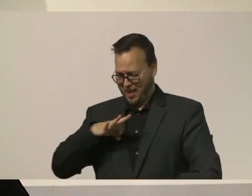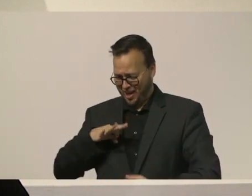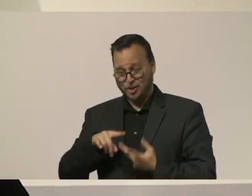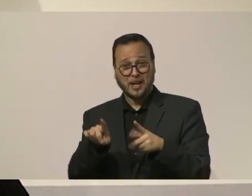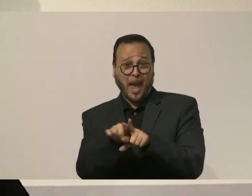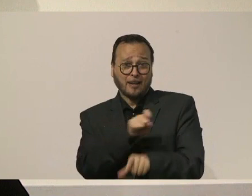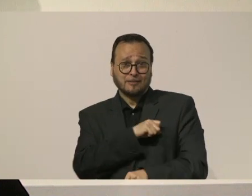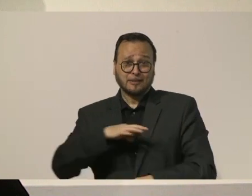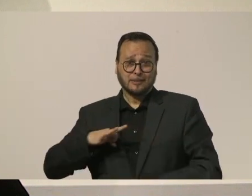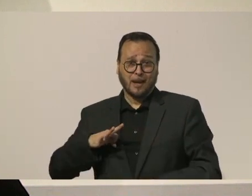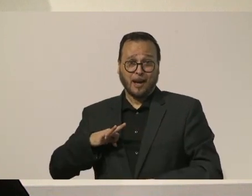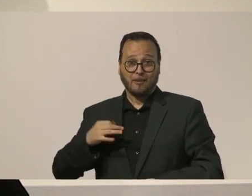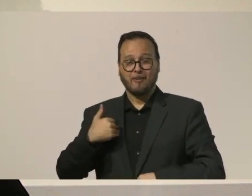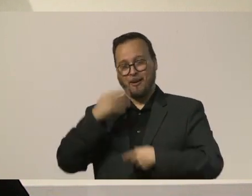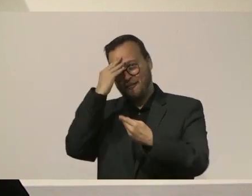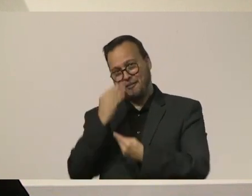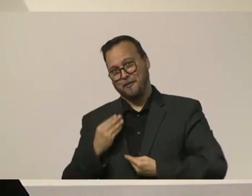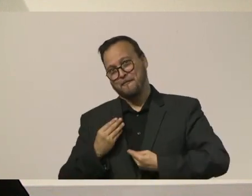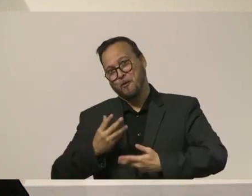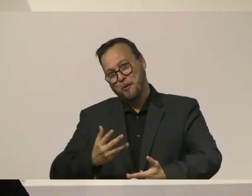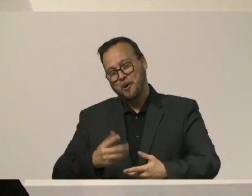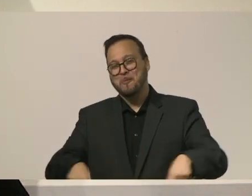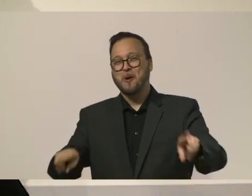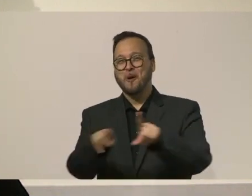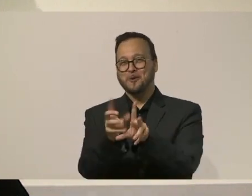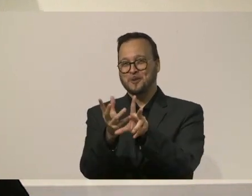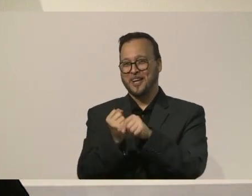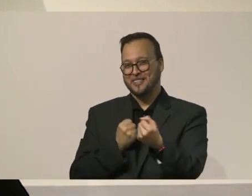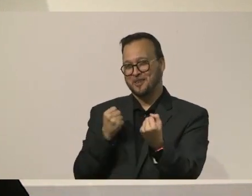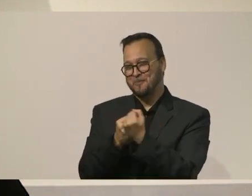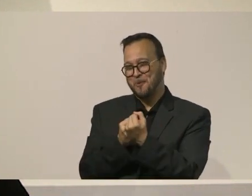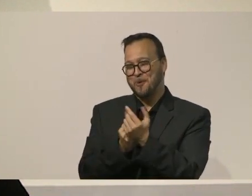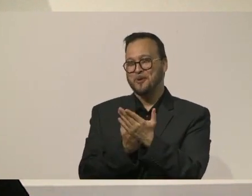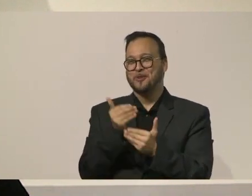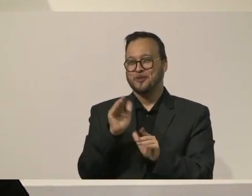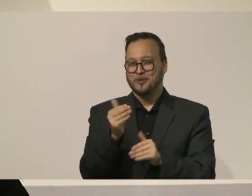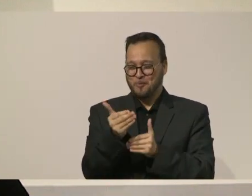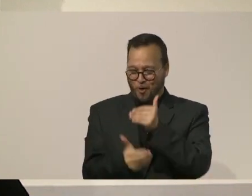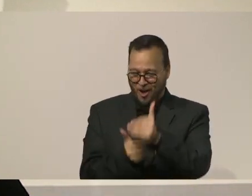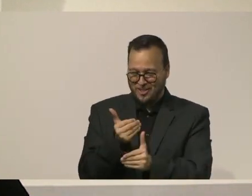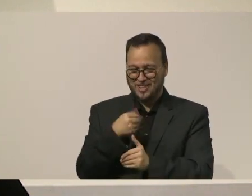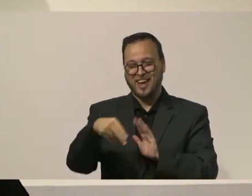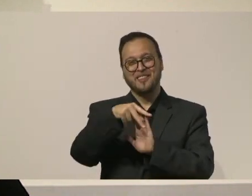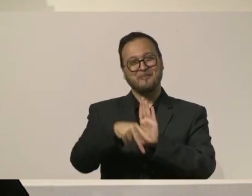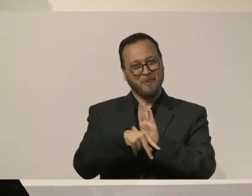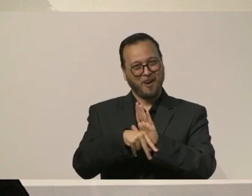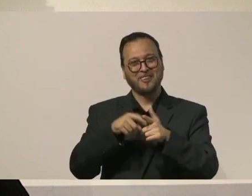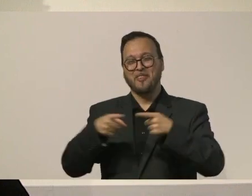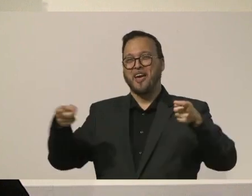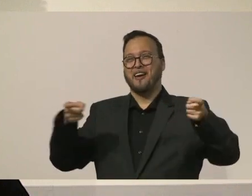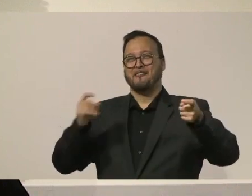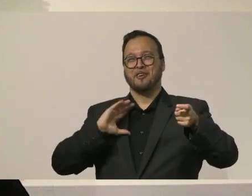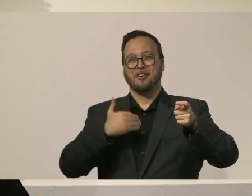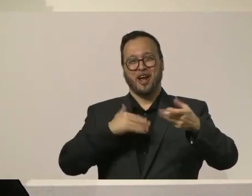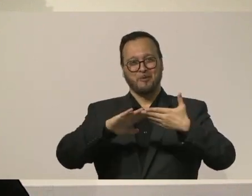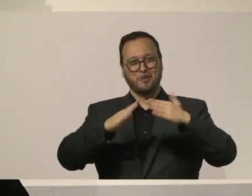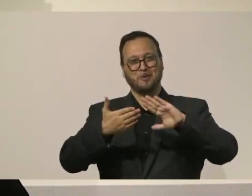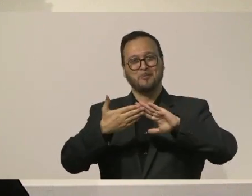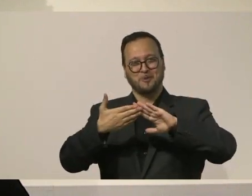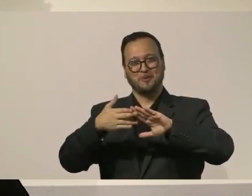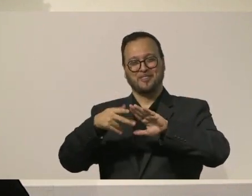staff are informed of and supported by the processes and policies that govern our community